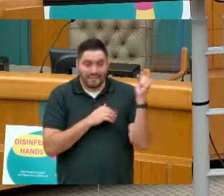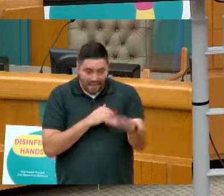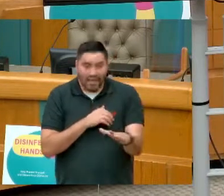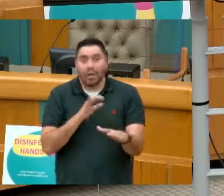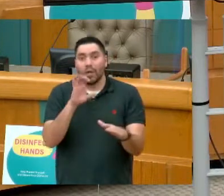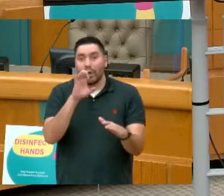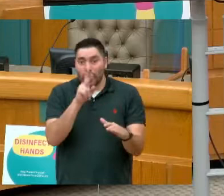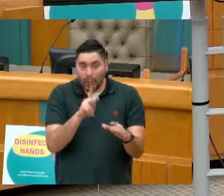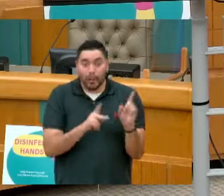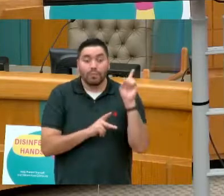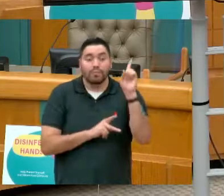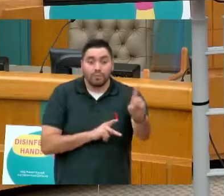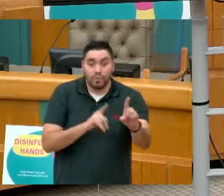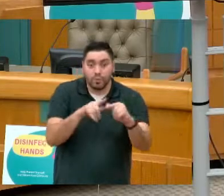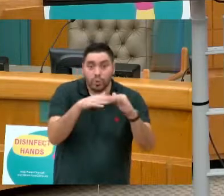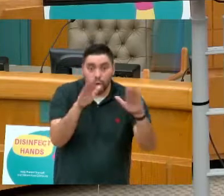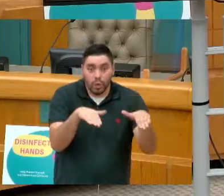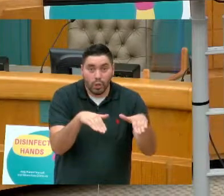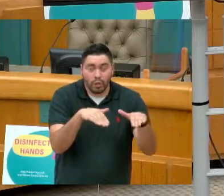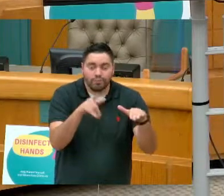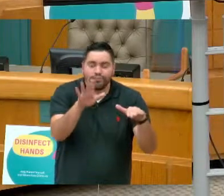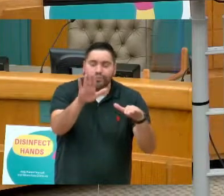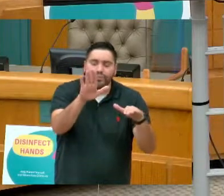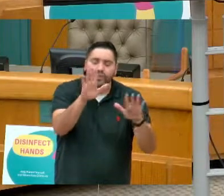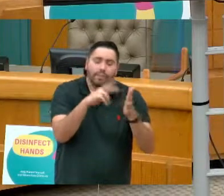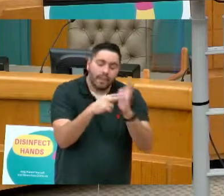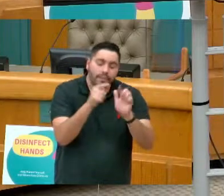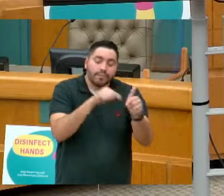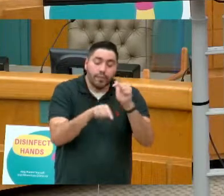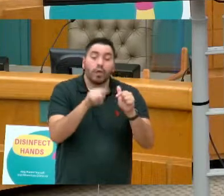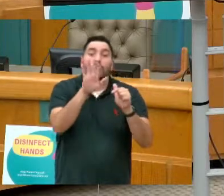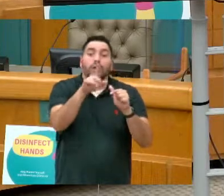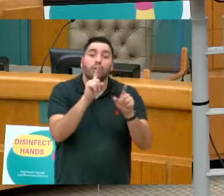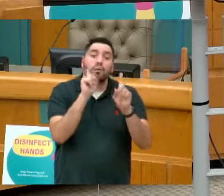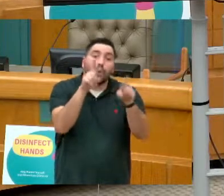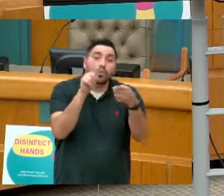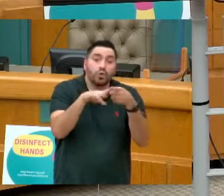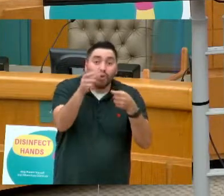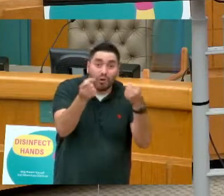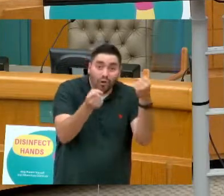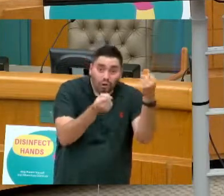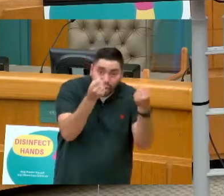vote. That means that you'll pull up to the polling location and you call